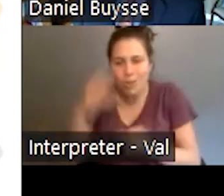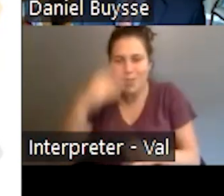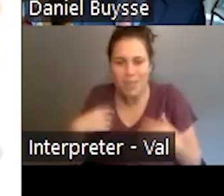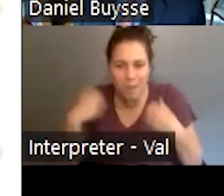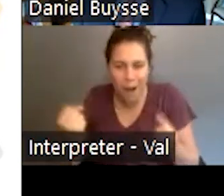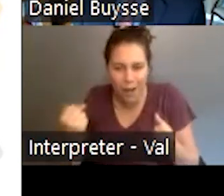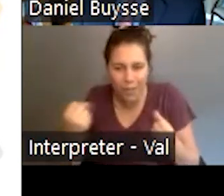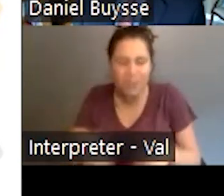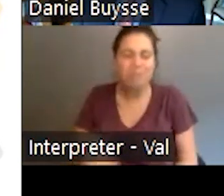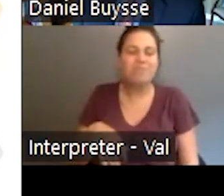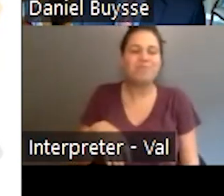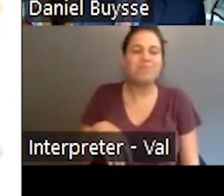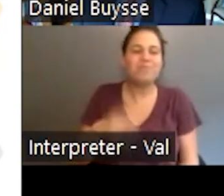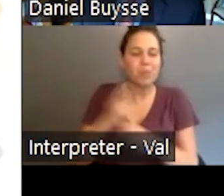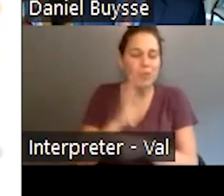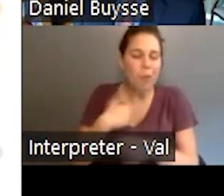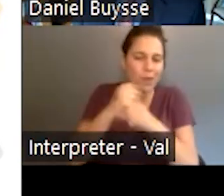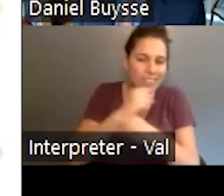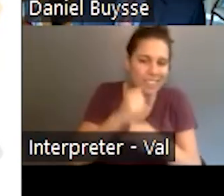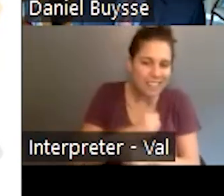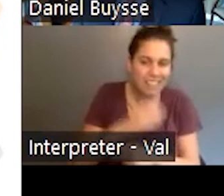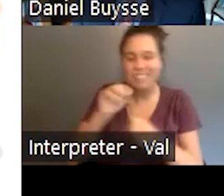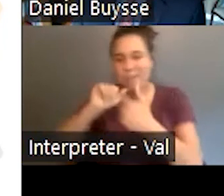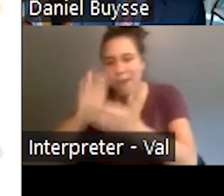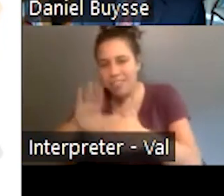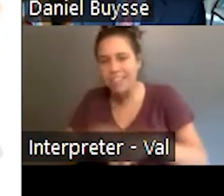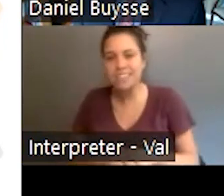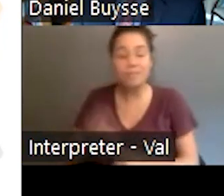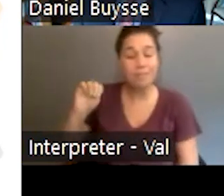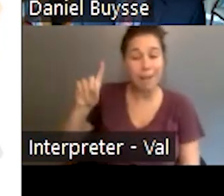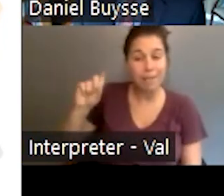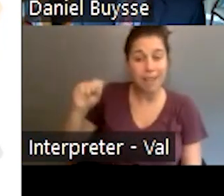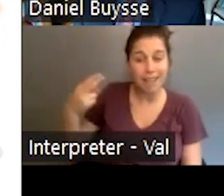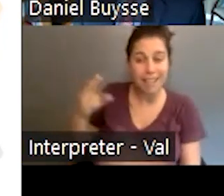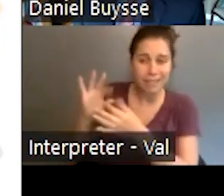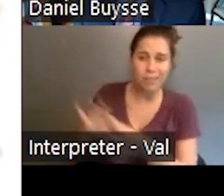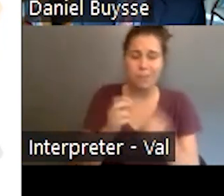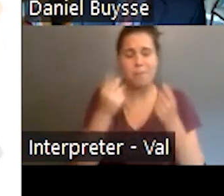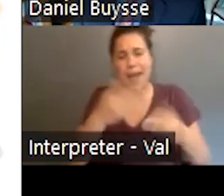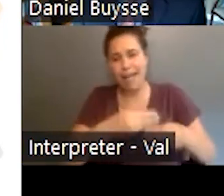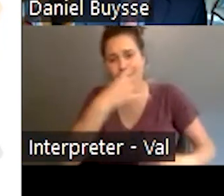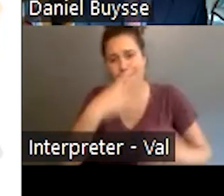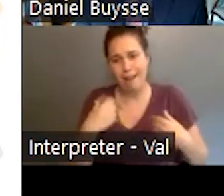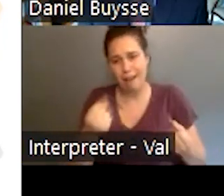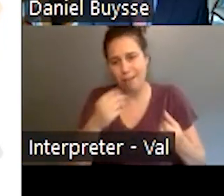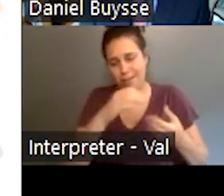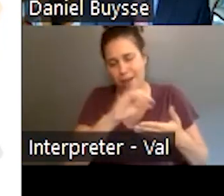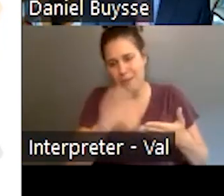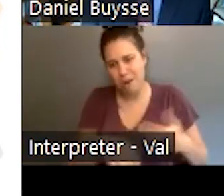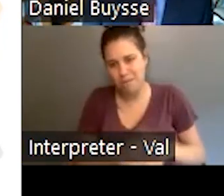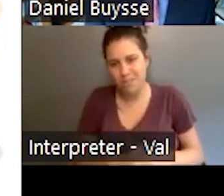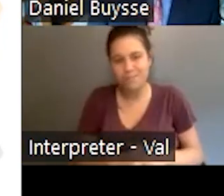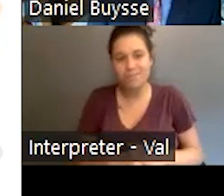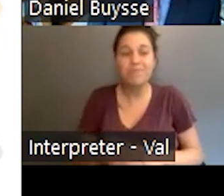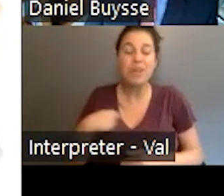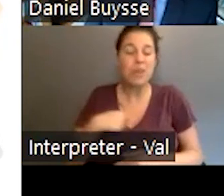we use, and that multidimensional sleep health relates to other important health outcomes. Finally, we are starting to